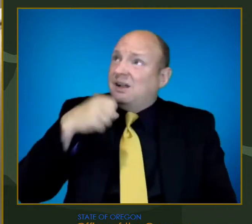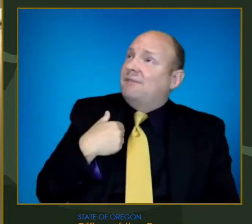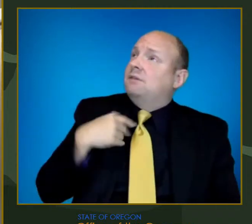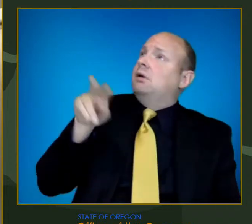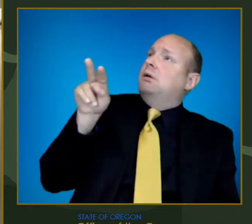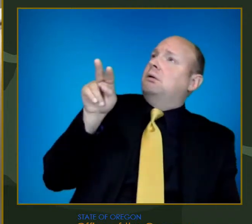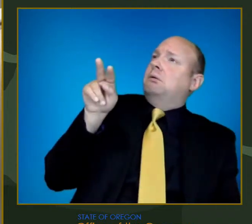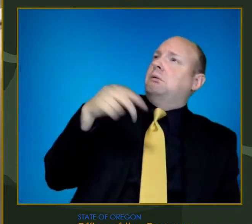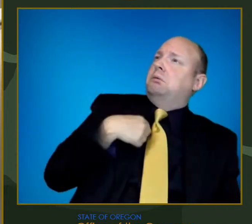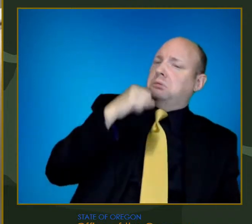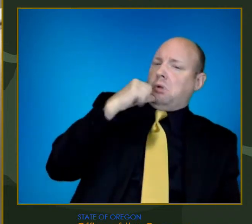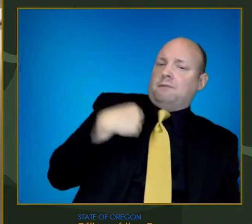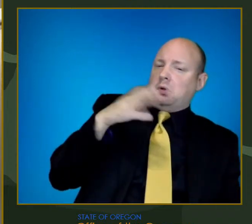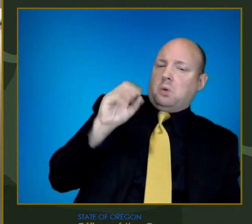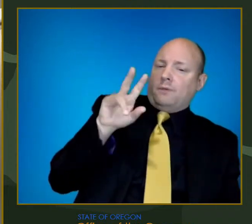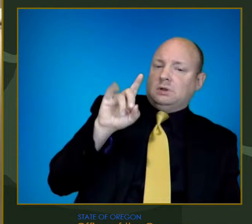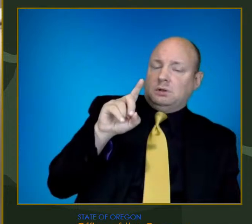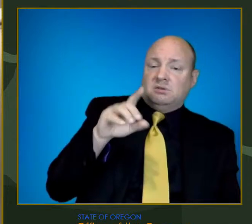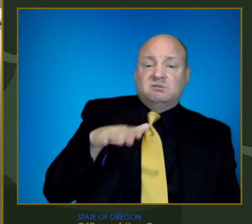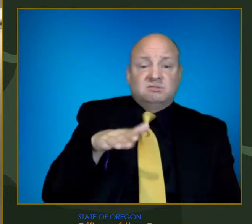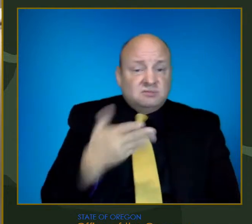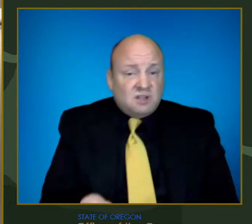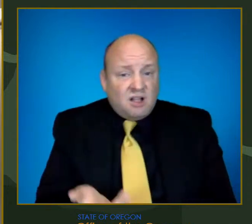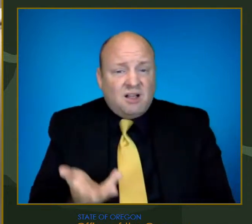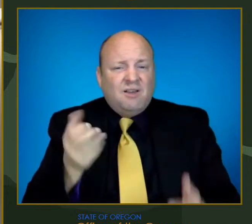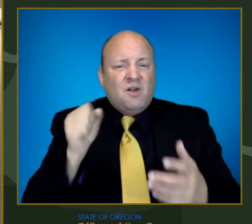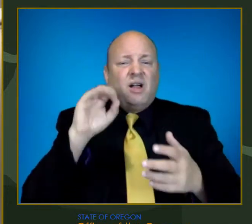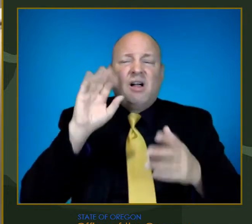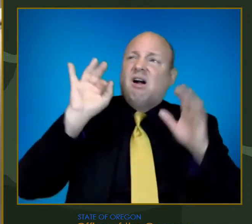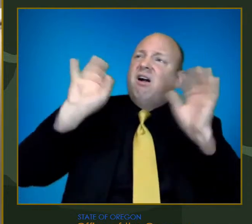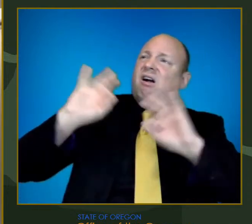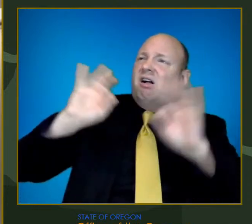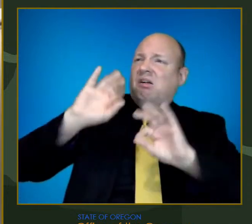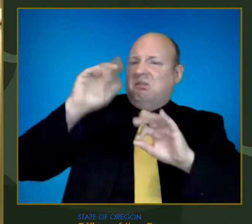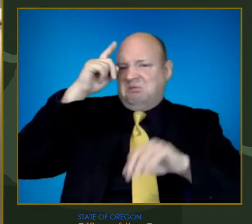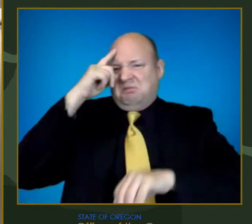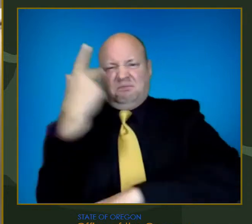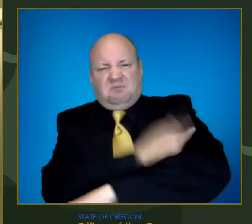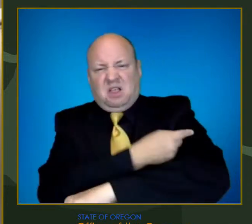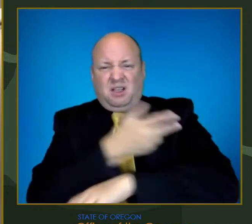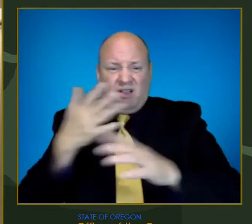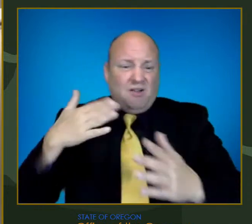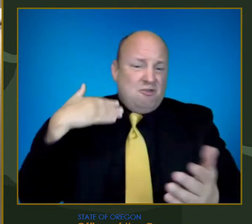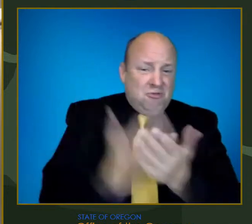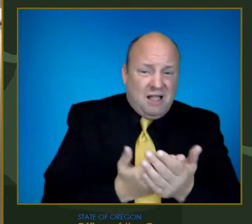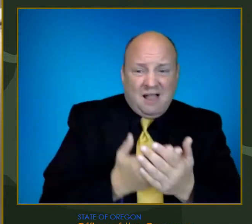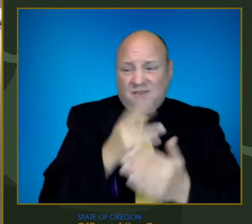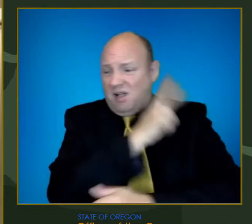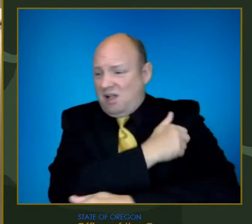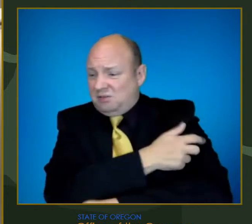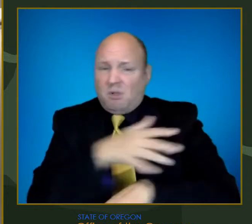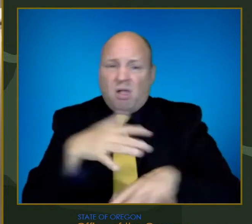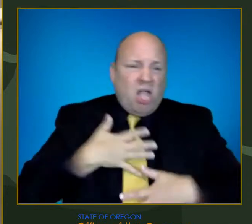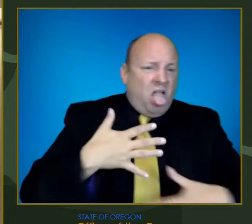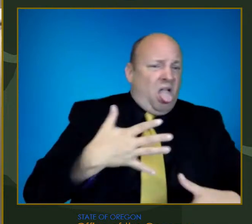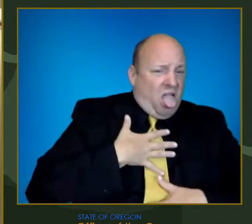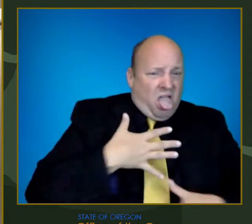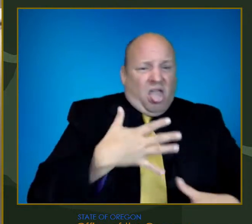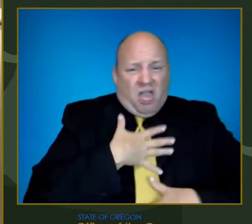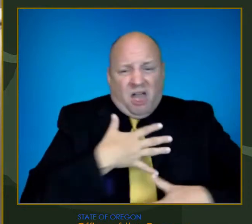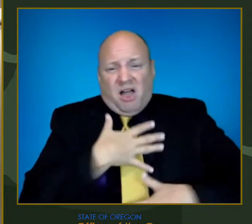vaccinations until they were in our care, gasping for their last breath of air, and became